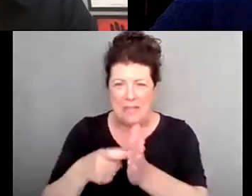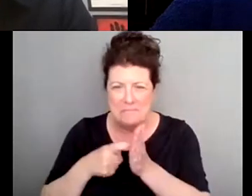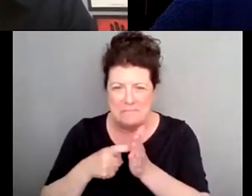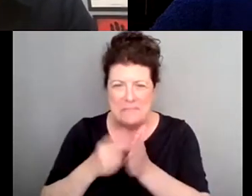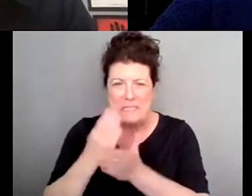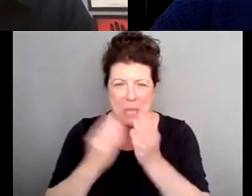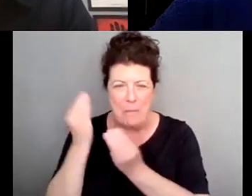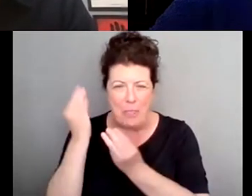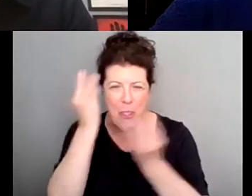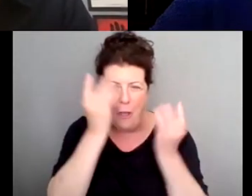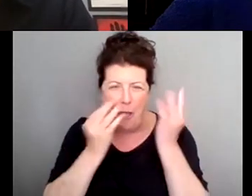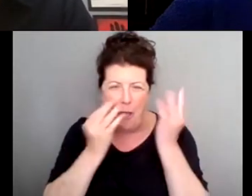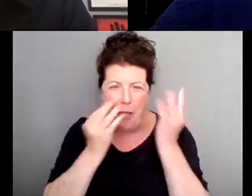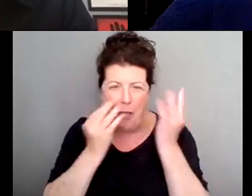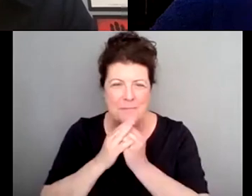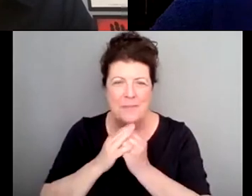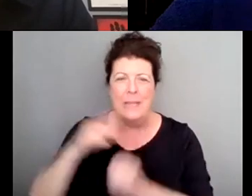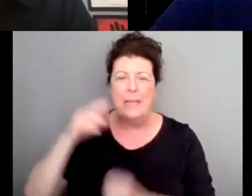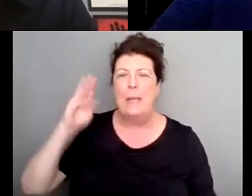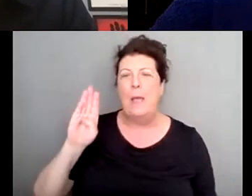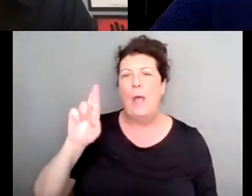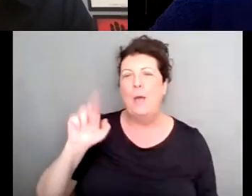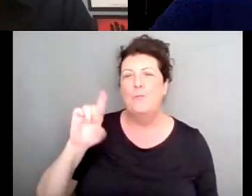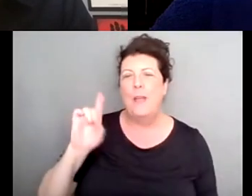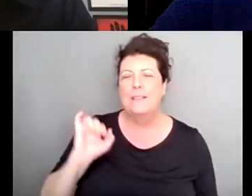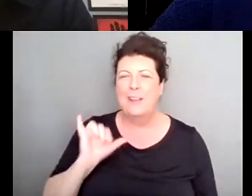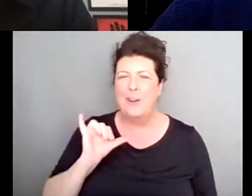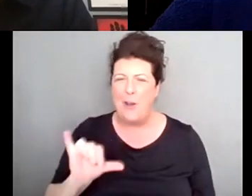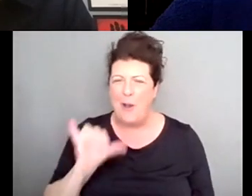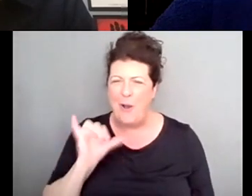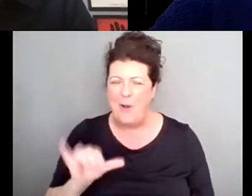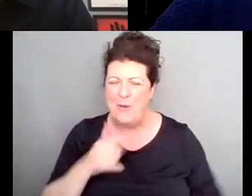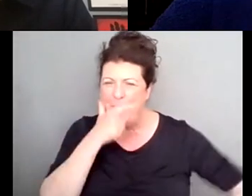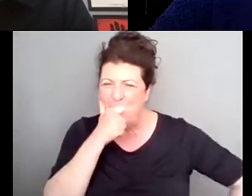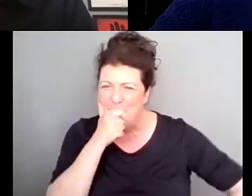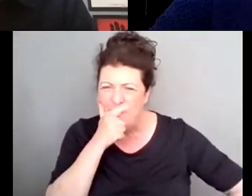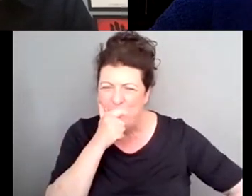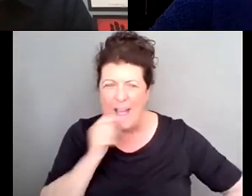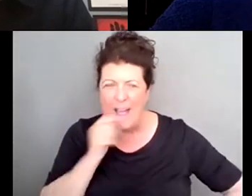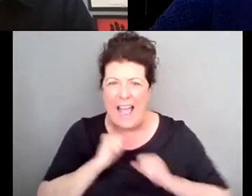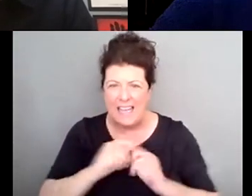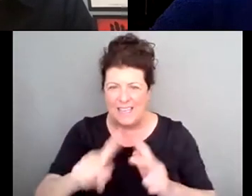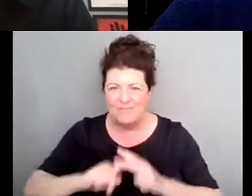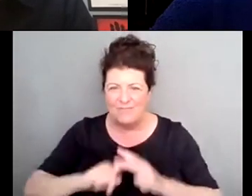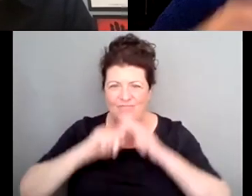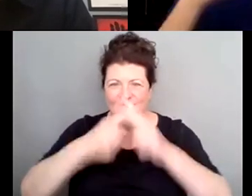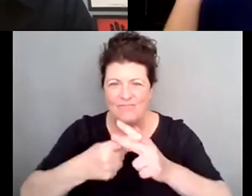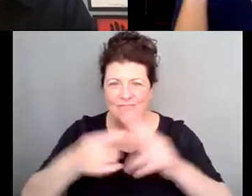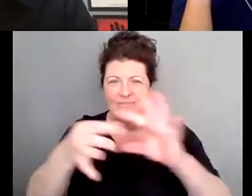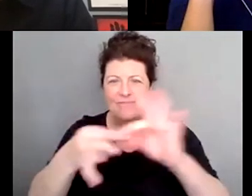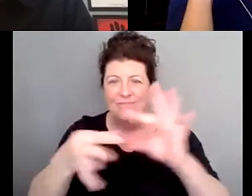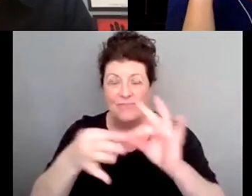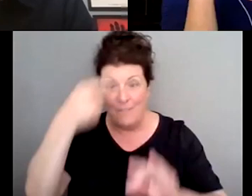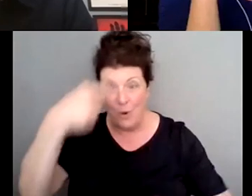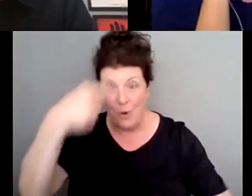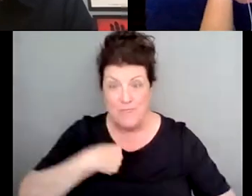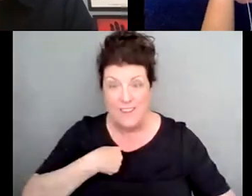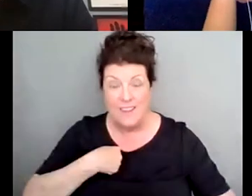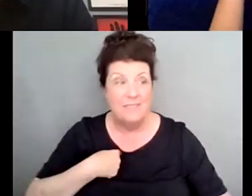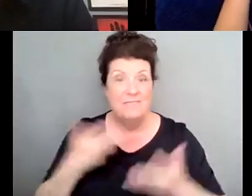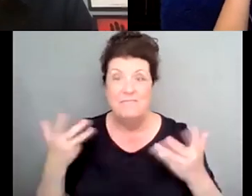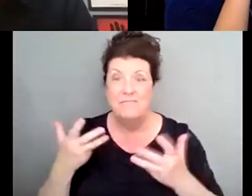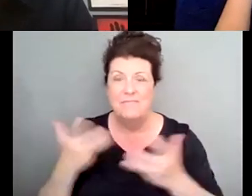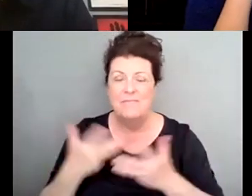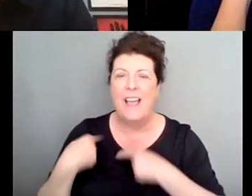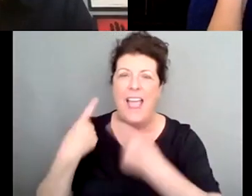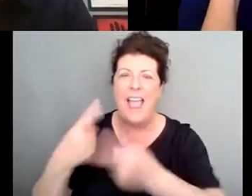Oh, goodness. Um, I mean, I can jump in and say just on, for me, Lauren, it was, it was really, I had been